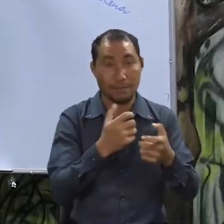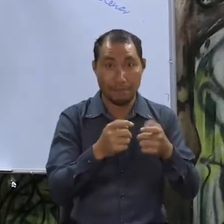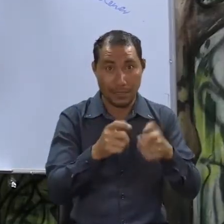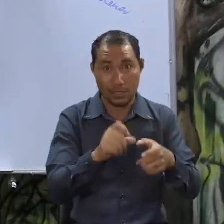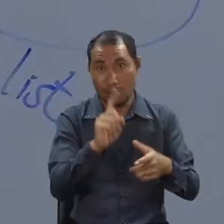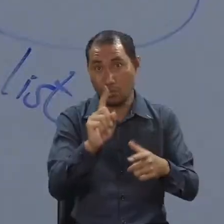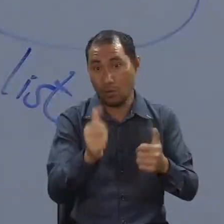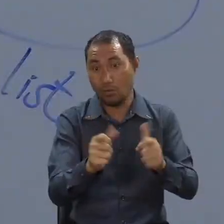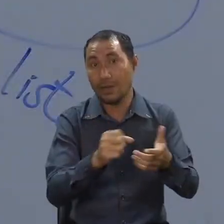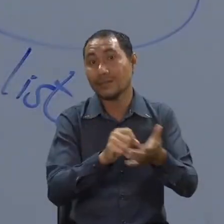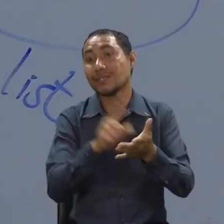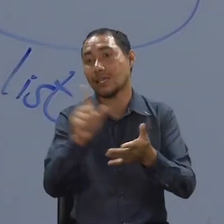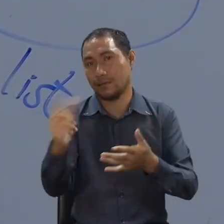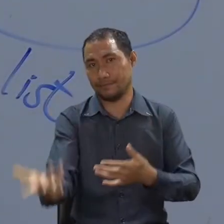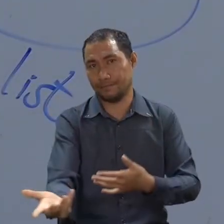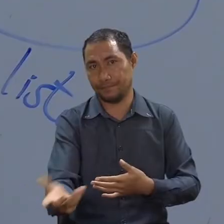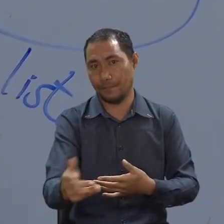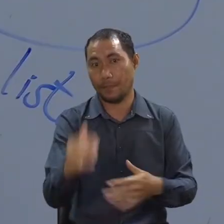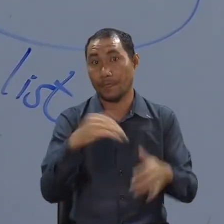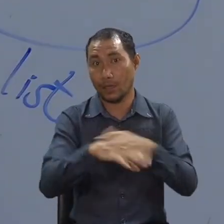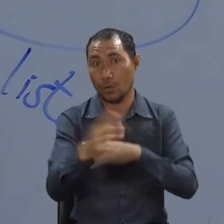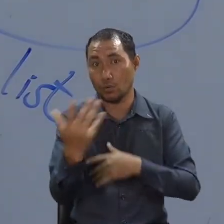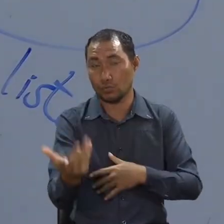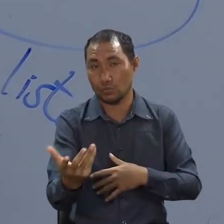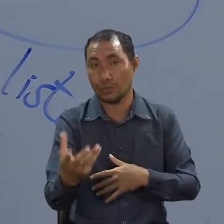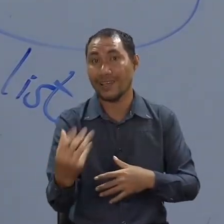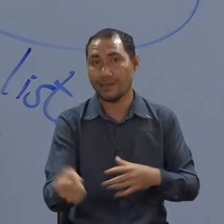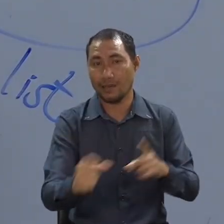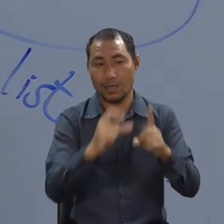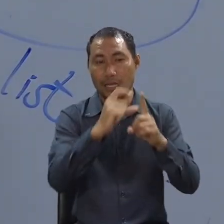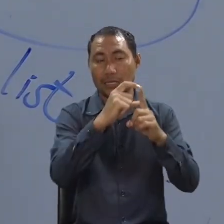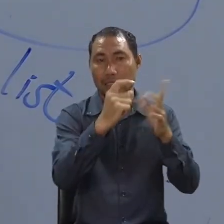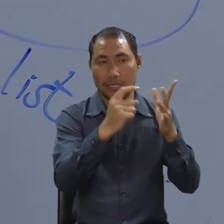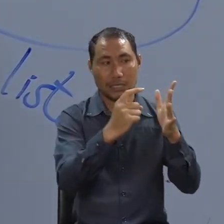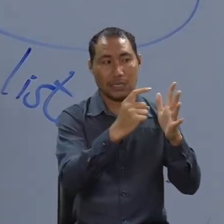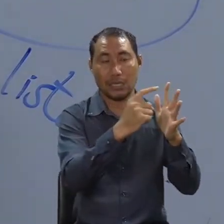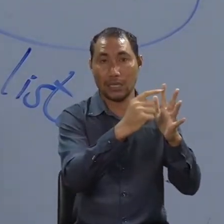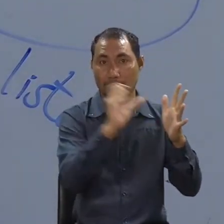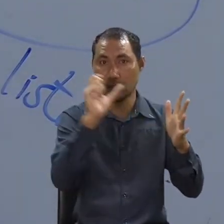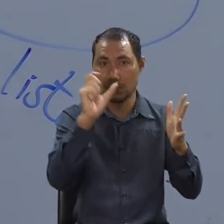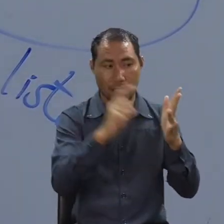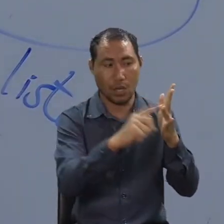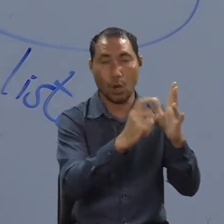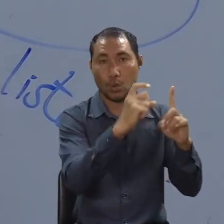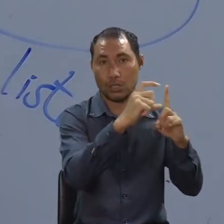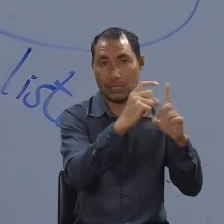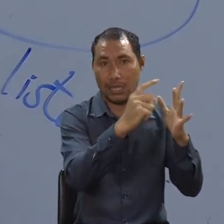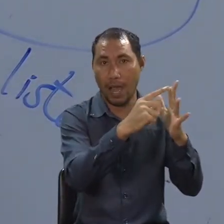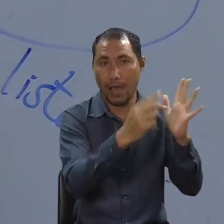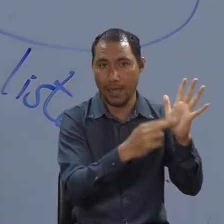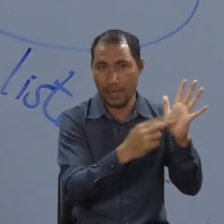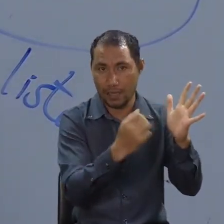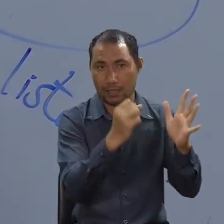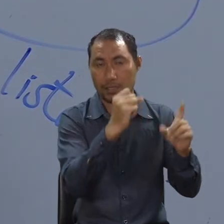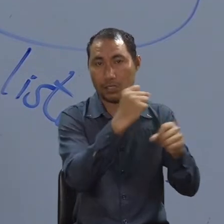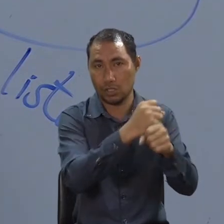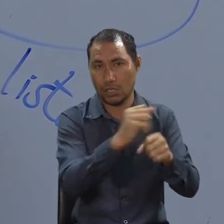So inside, there is a decoding part or understanding